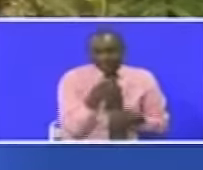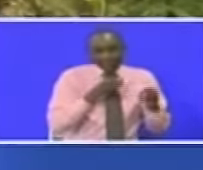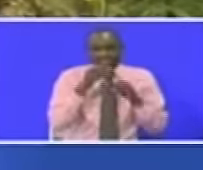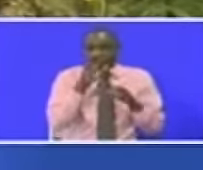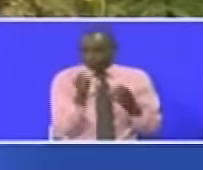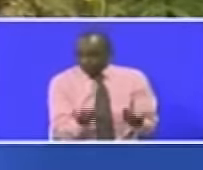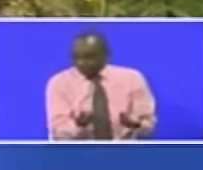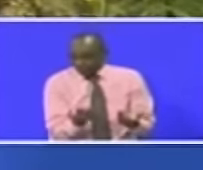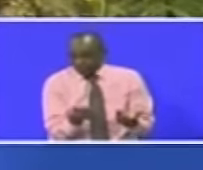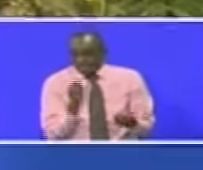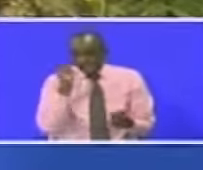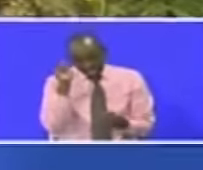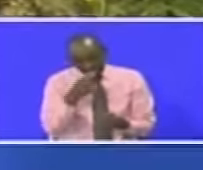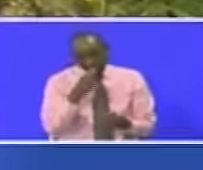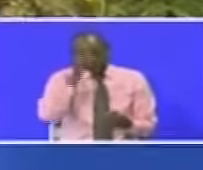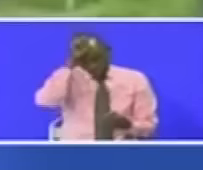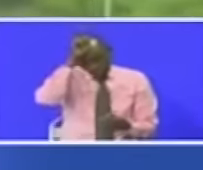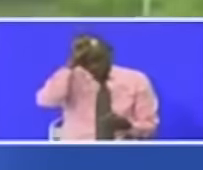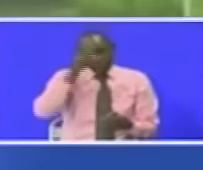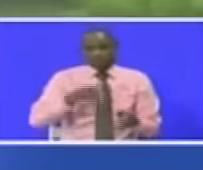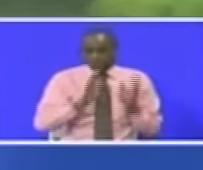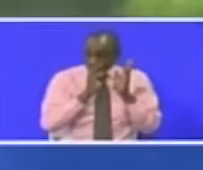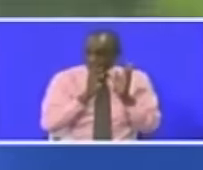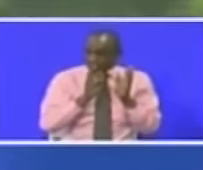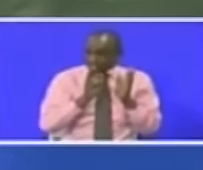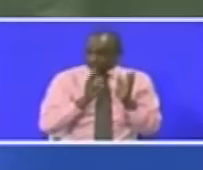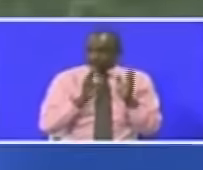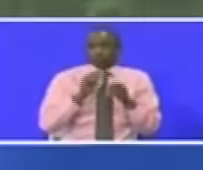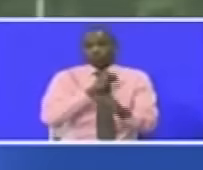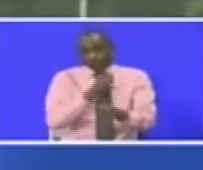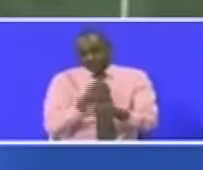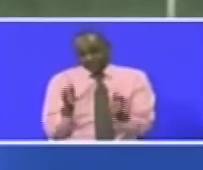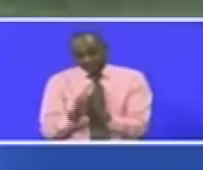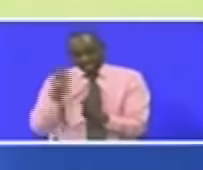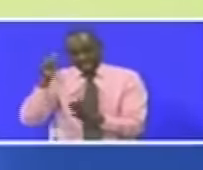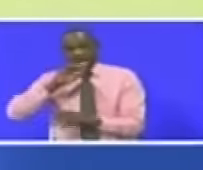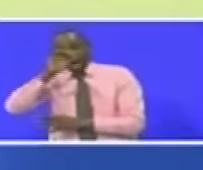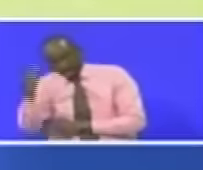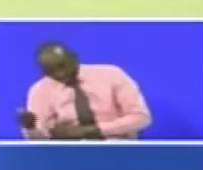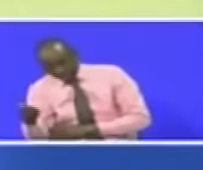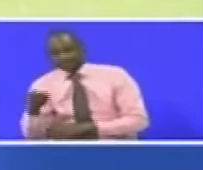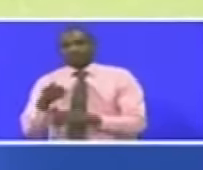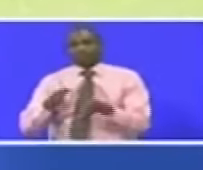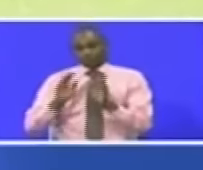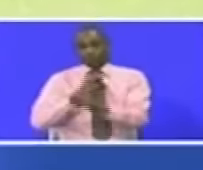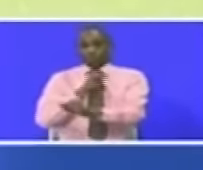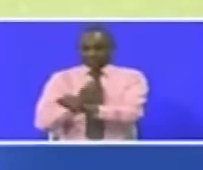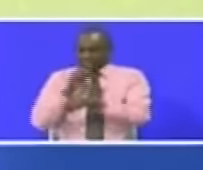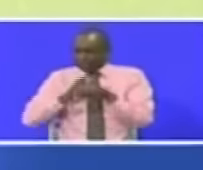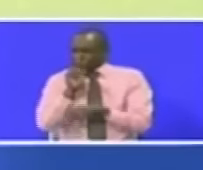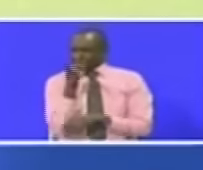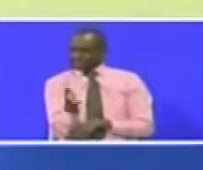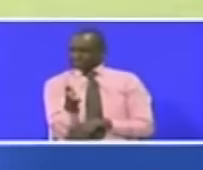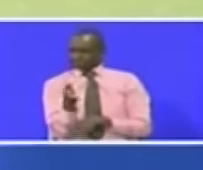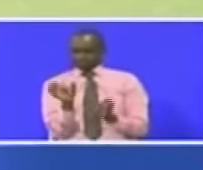managed by Kenya Rural Roads Authority, Kenya Urban Roads Authority. But of course, when you look at that,